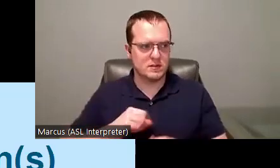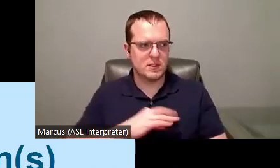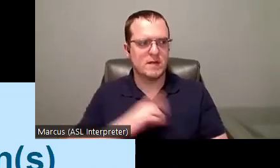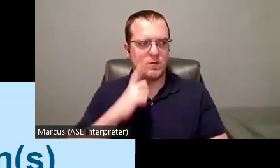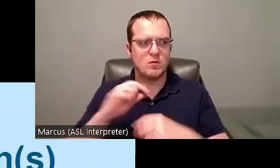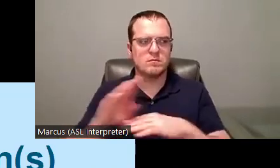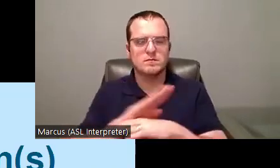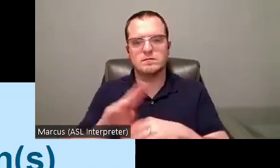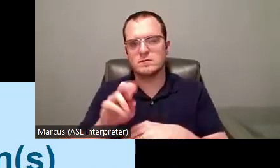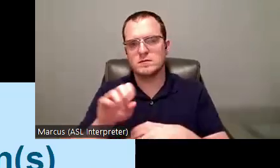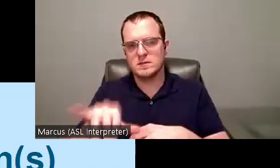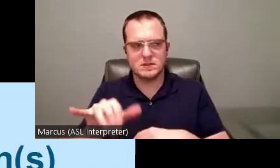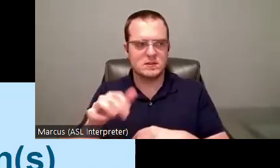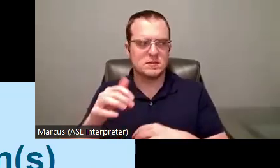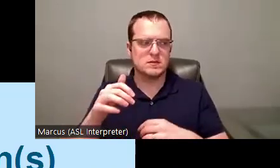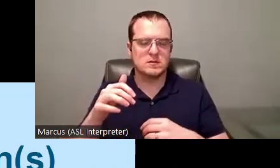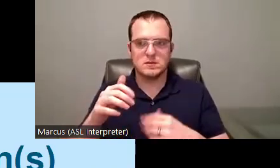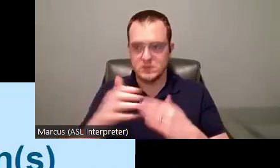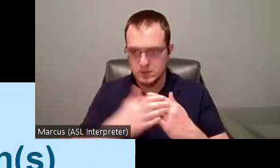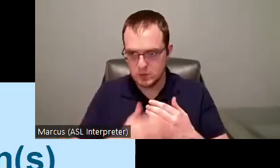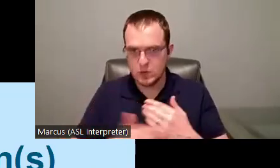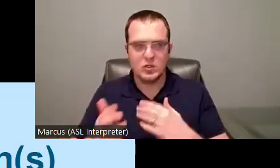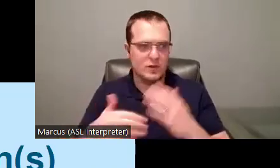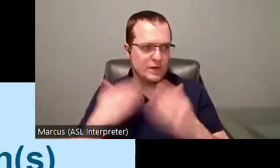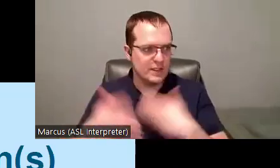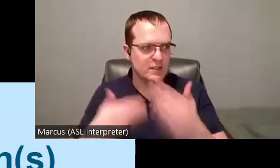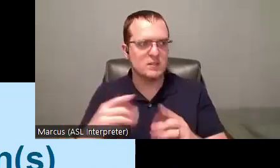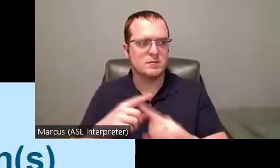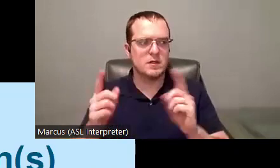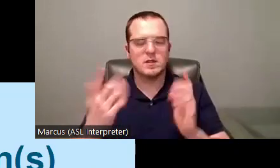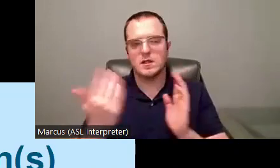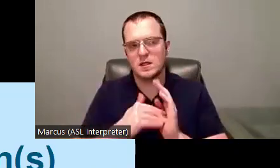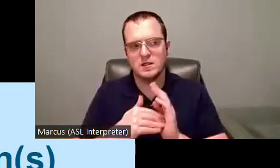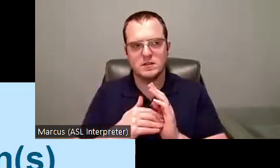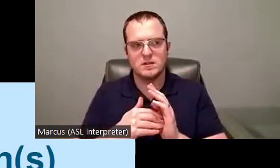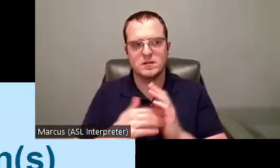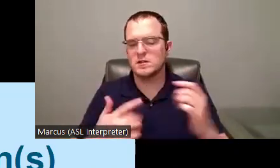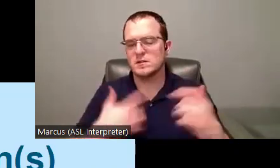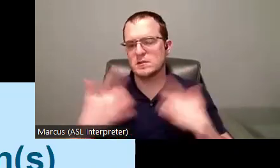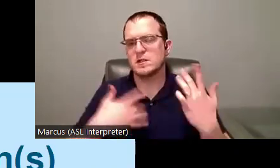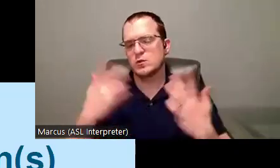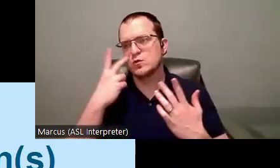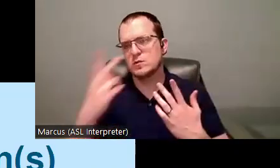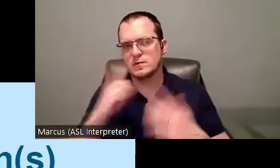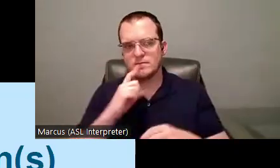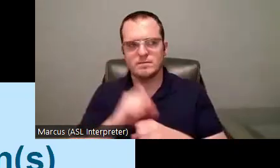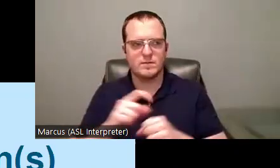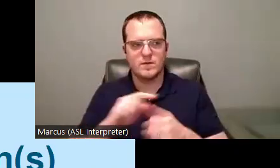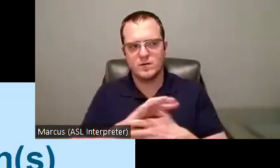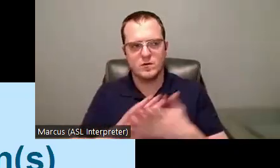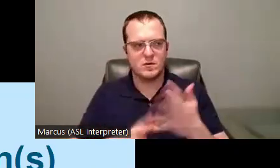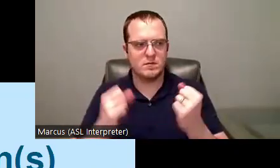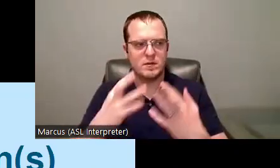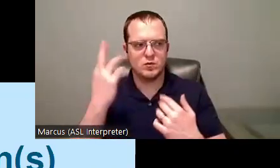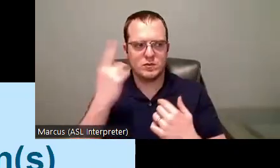busy, Yes. moving these through. But again, it's exciting to see, for all the reasons everyone said.